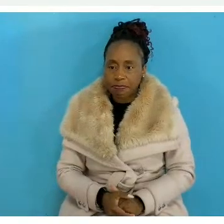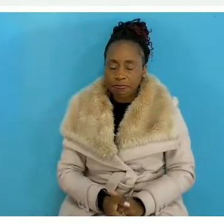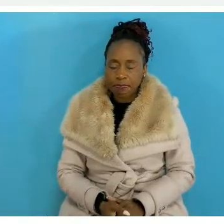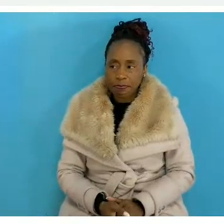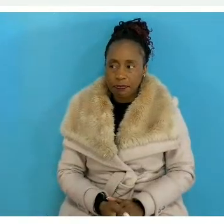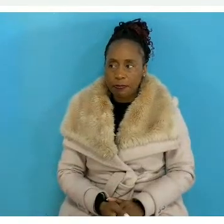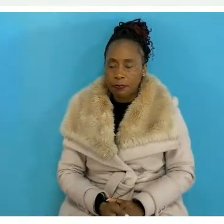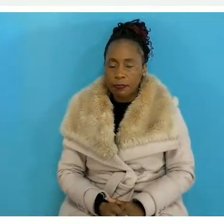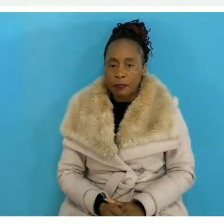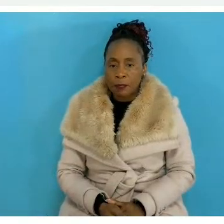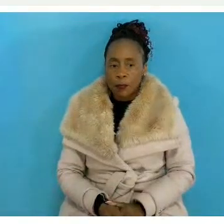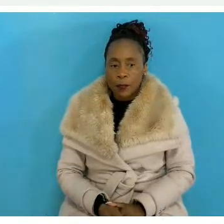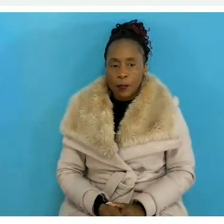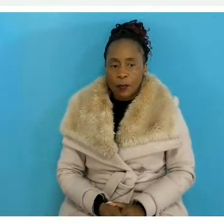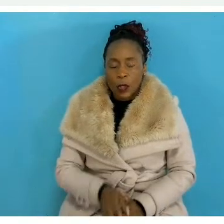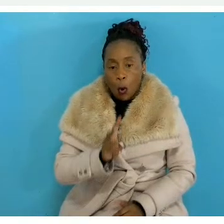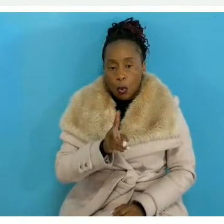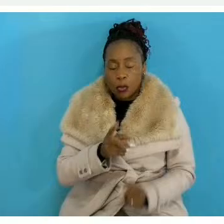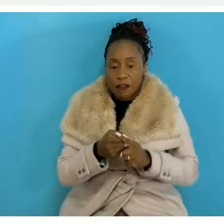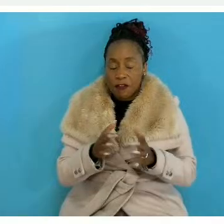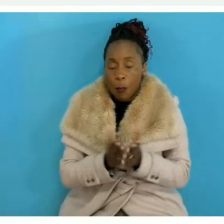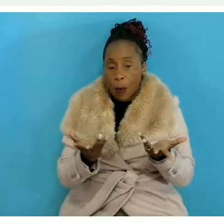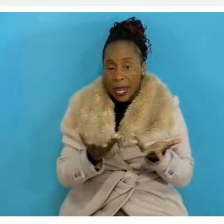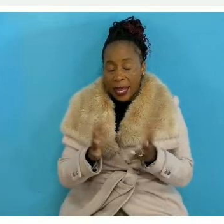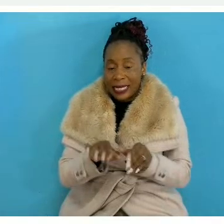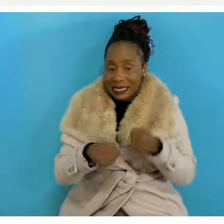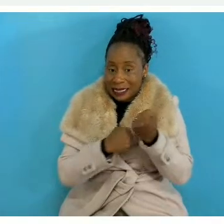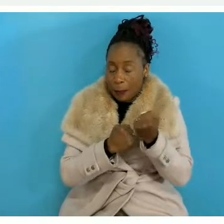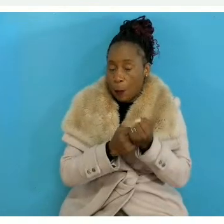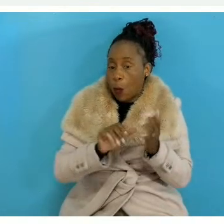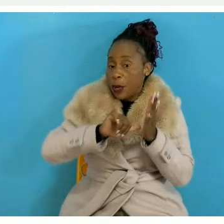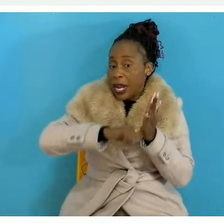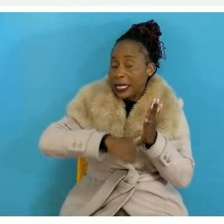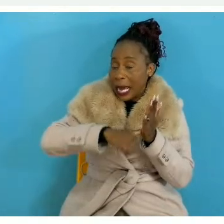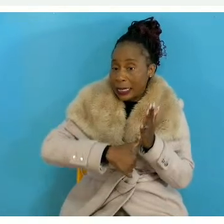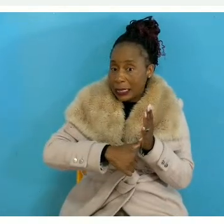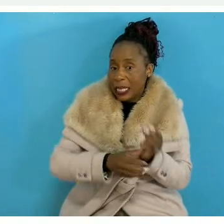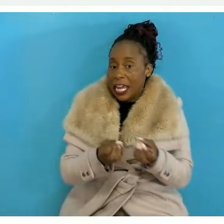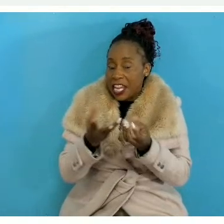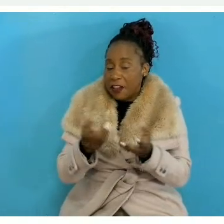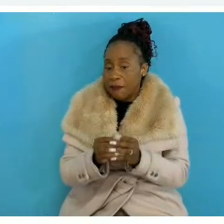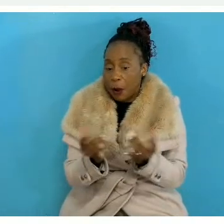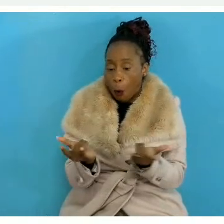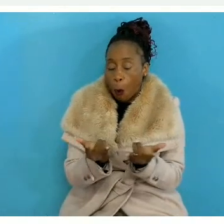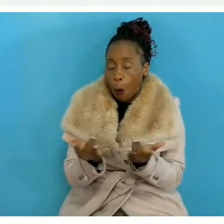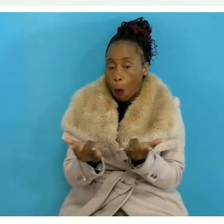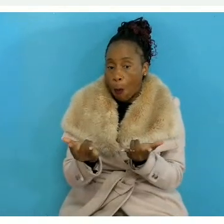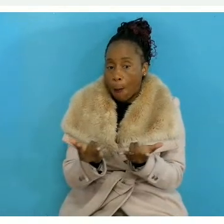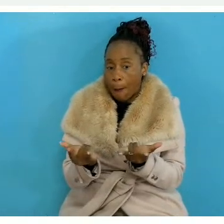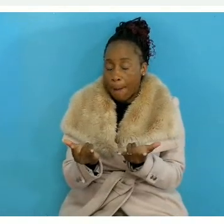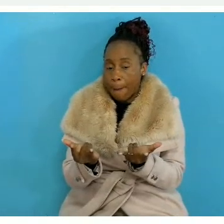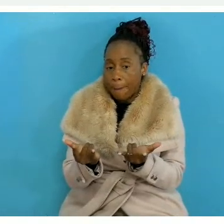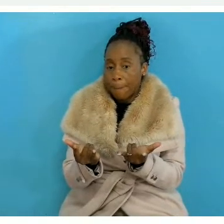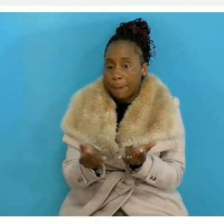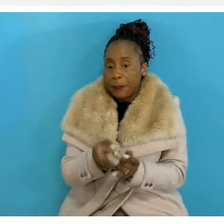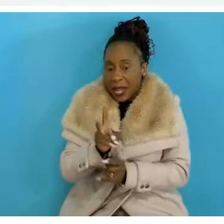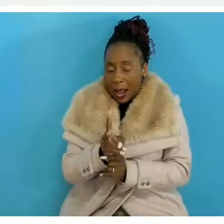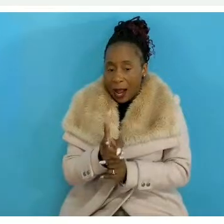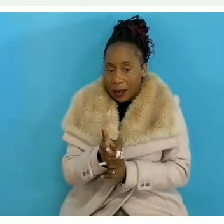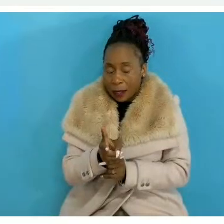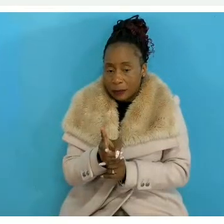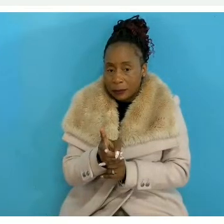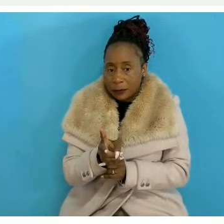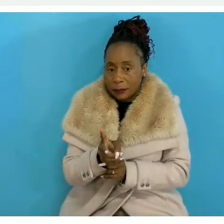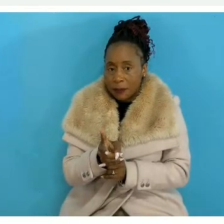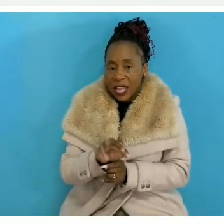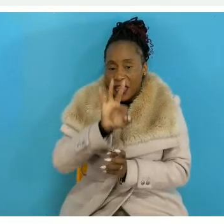Also, in terms of the grant support provided to informal traders, again, the